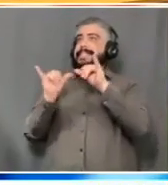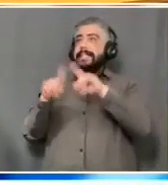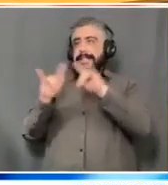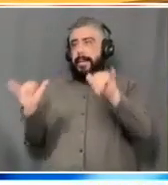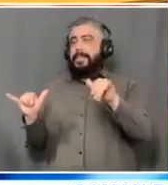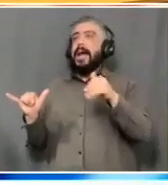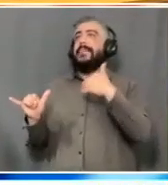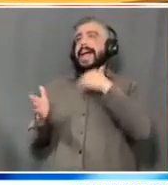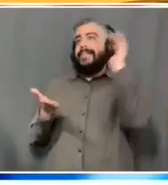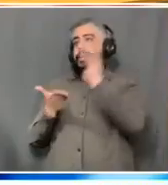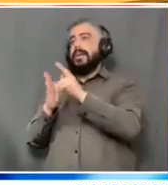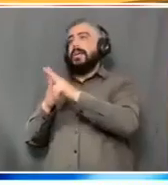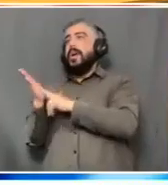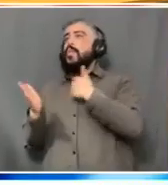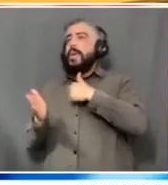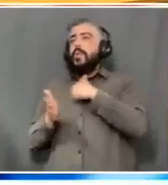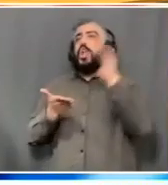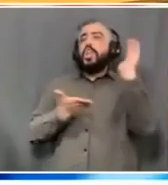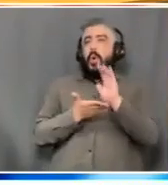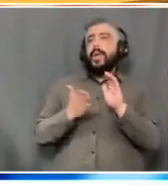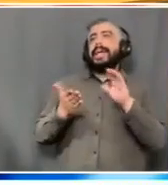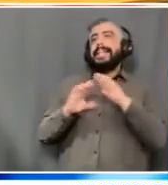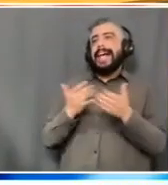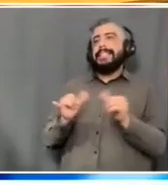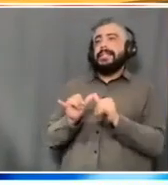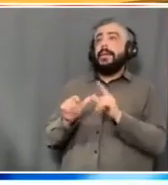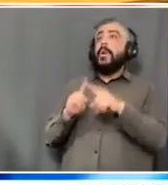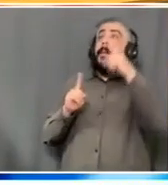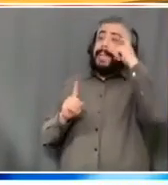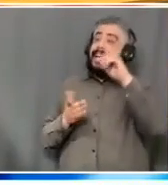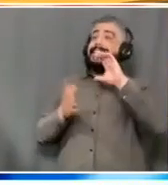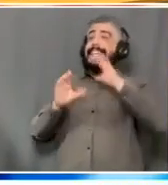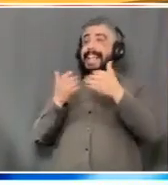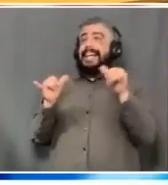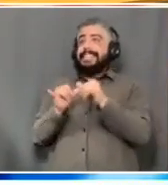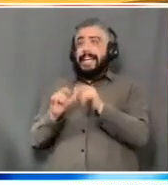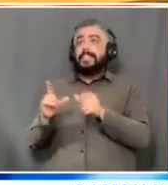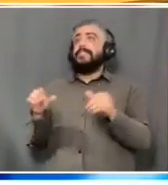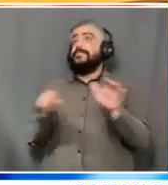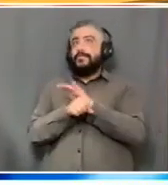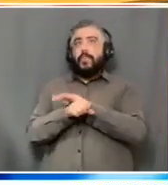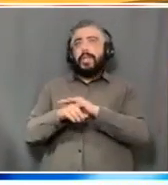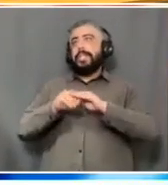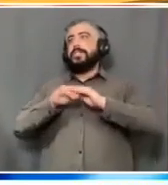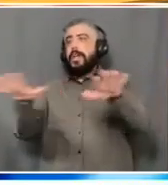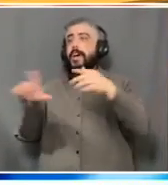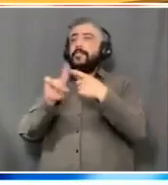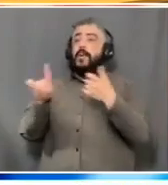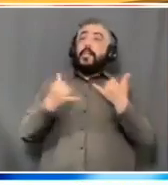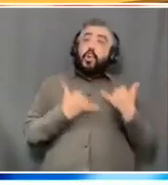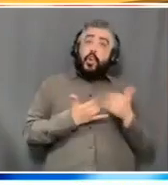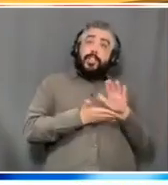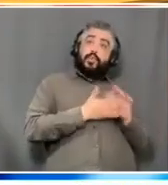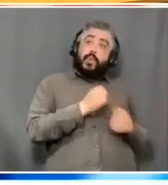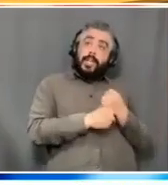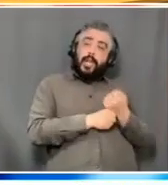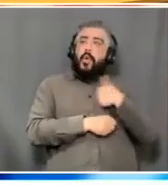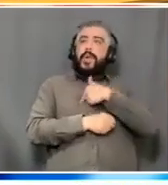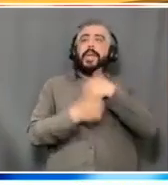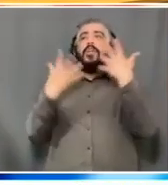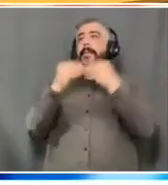lowering class sizes. But because the class size enrollment was fully implemented by the current school year, we no longer have